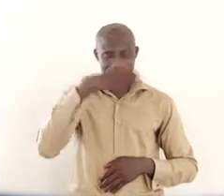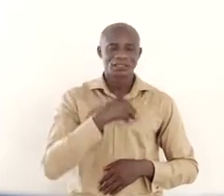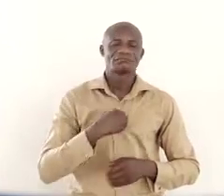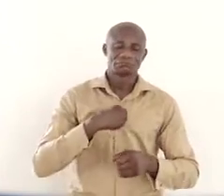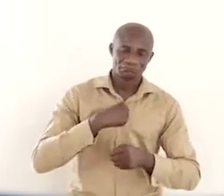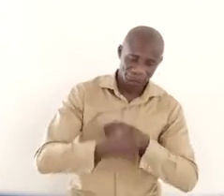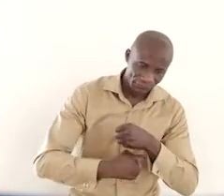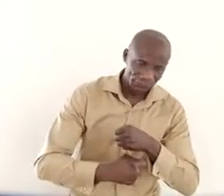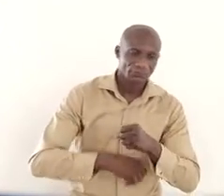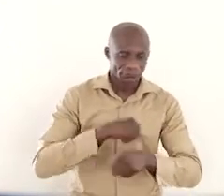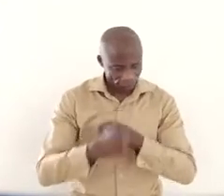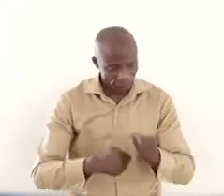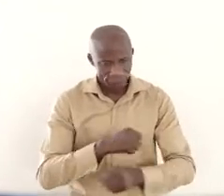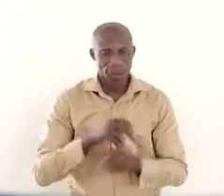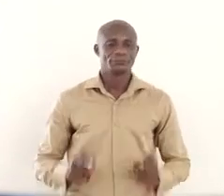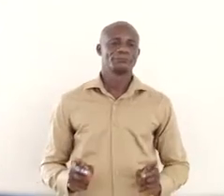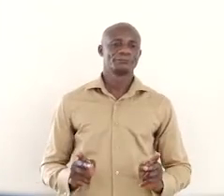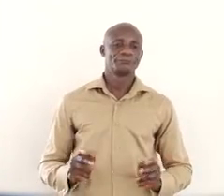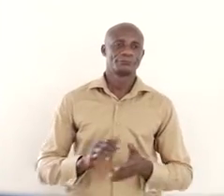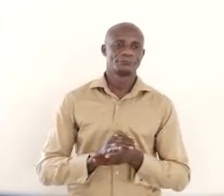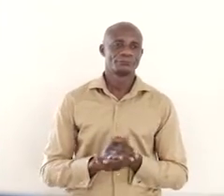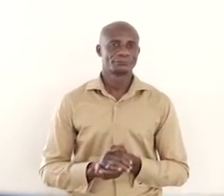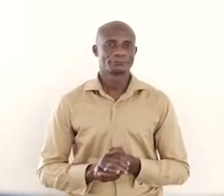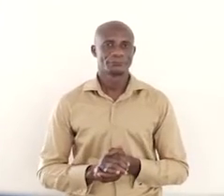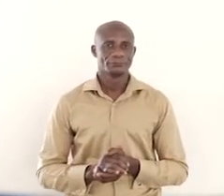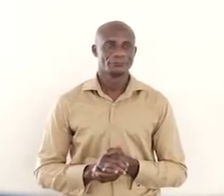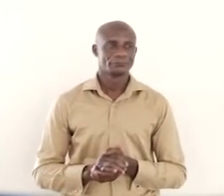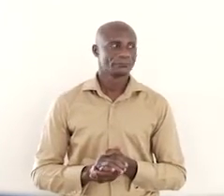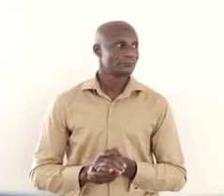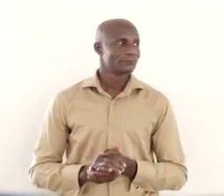this struggling person.